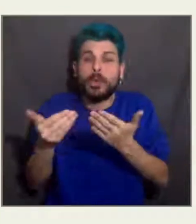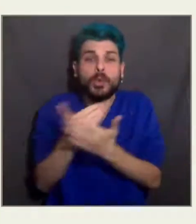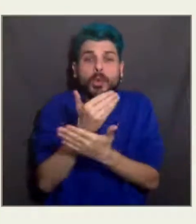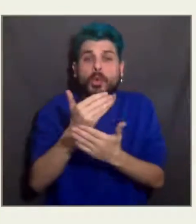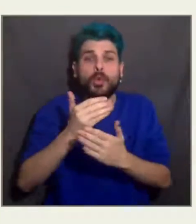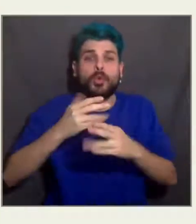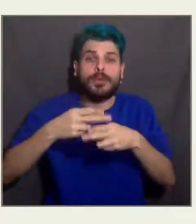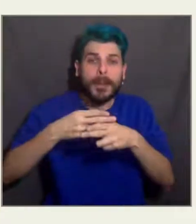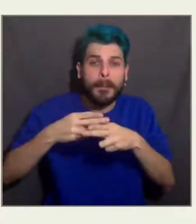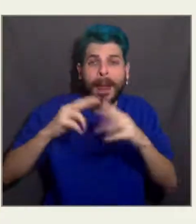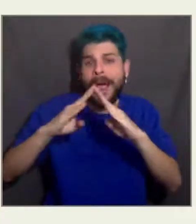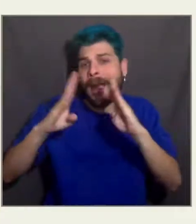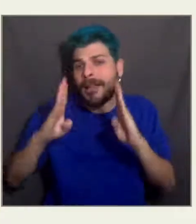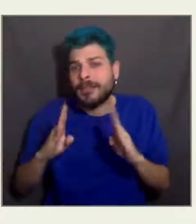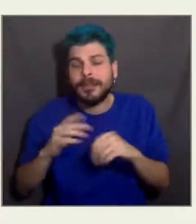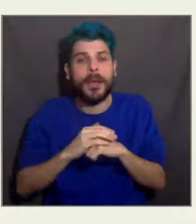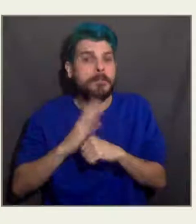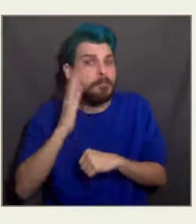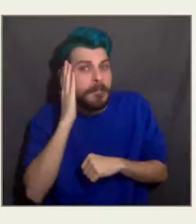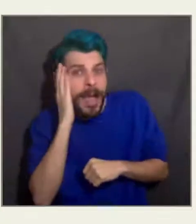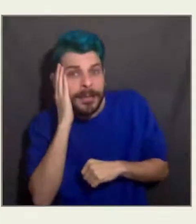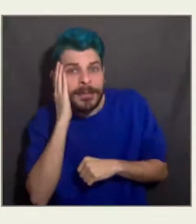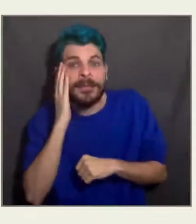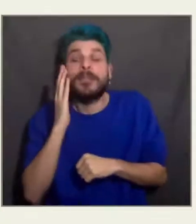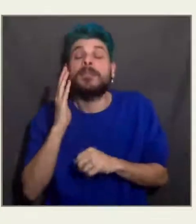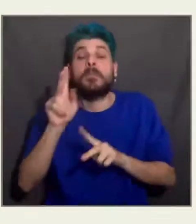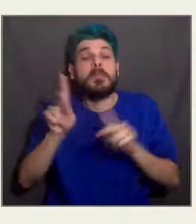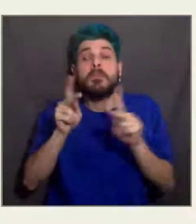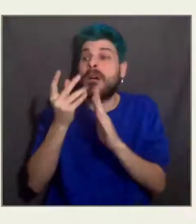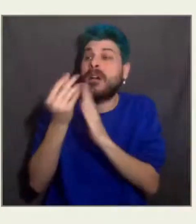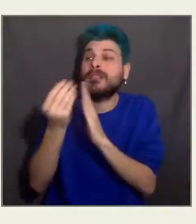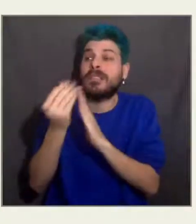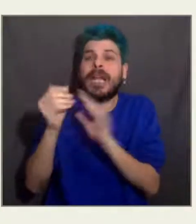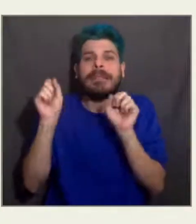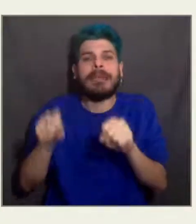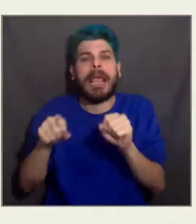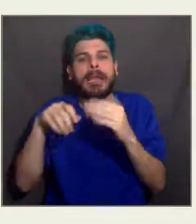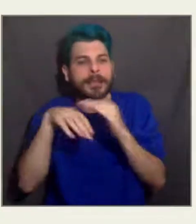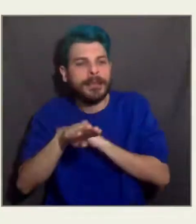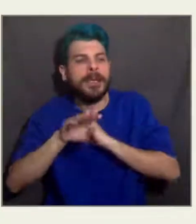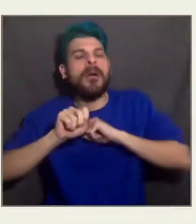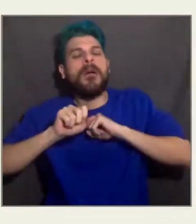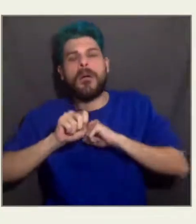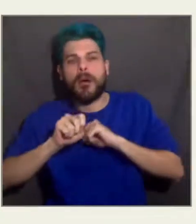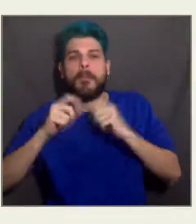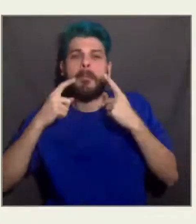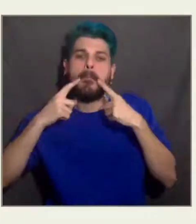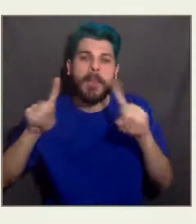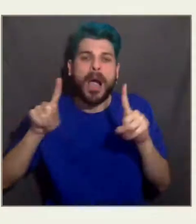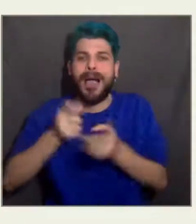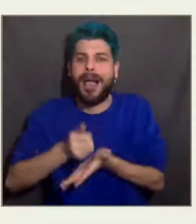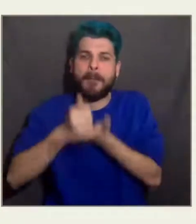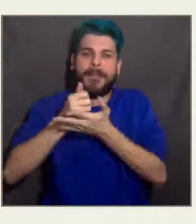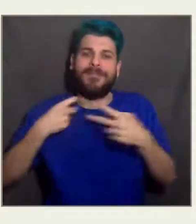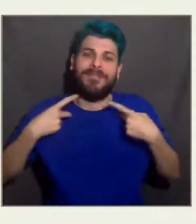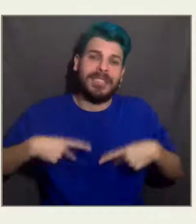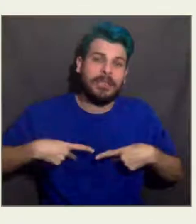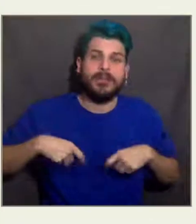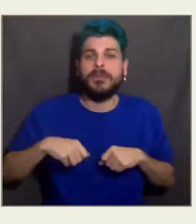help unhoused people get the help they need for physical and mental health, addiction, and find